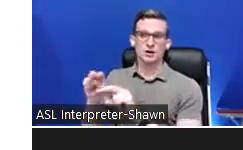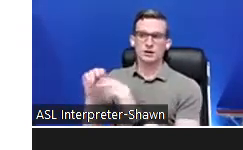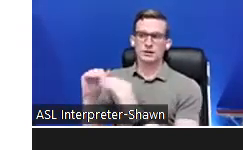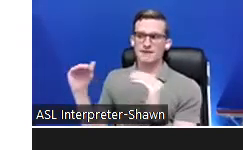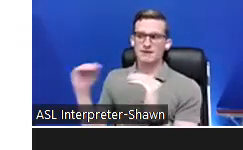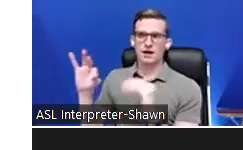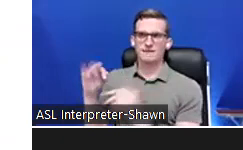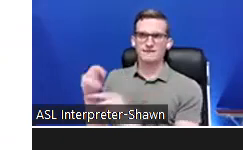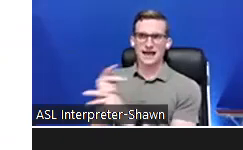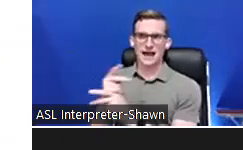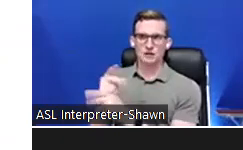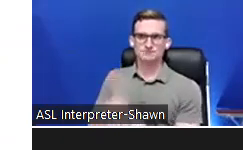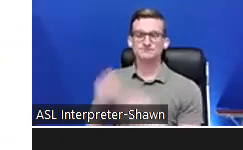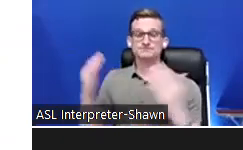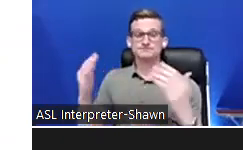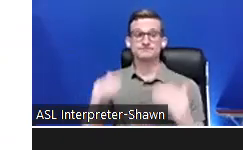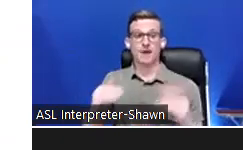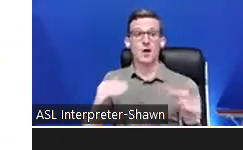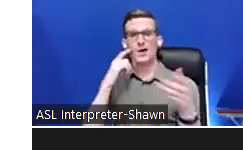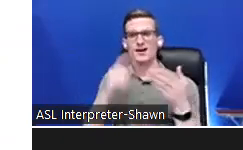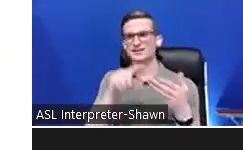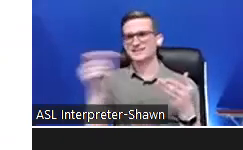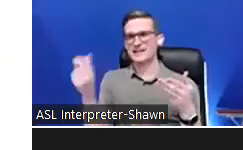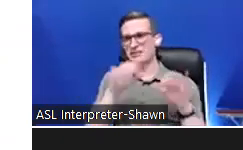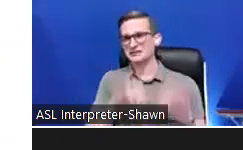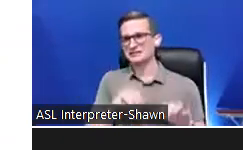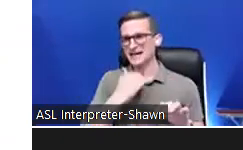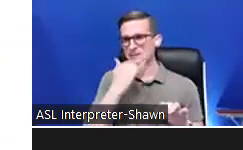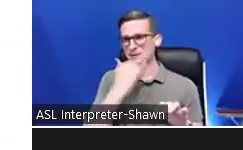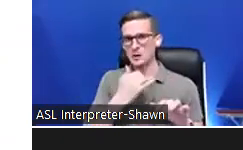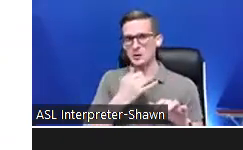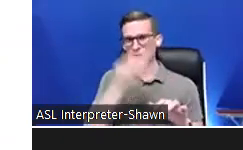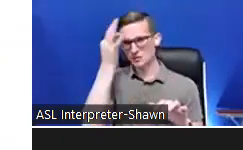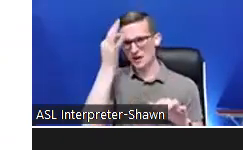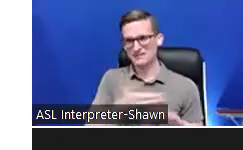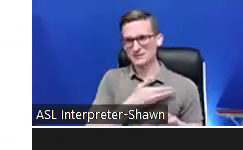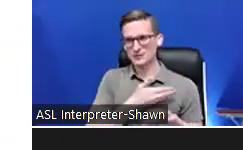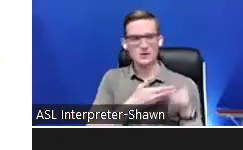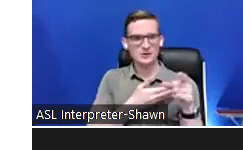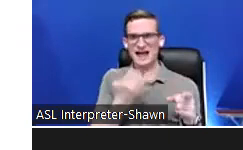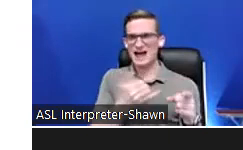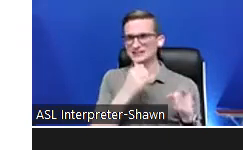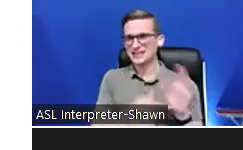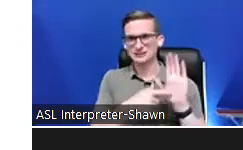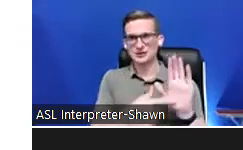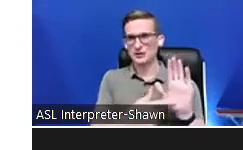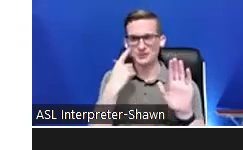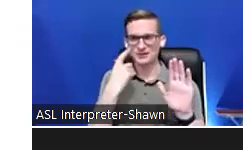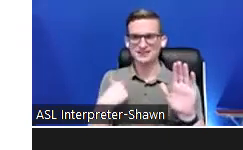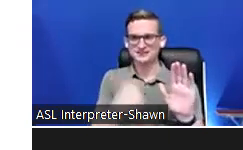slide. I caught a typo on this right before this, and it's not showing up here because we were already sharing, so I apologize.